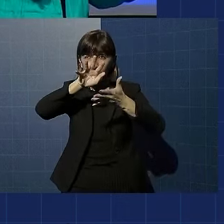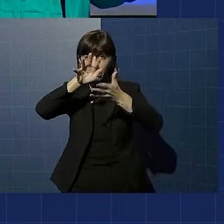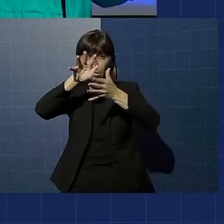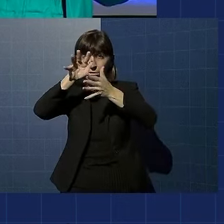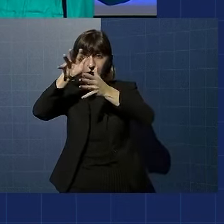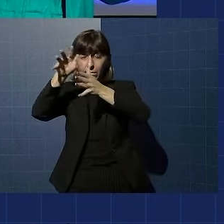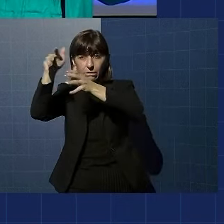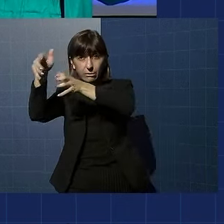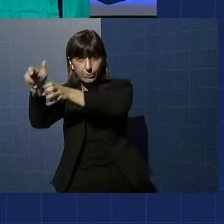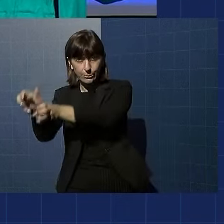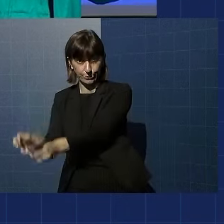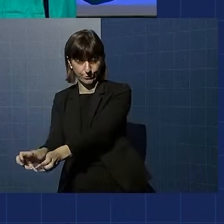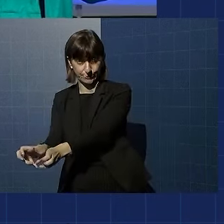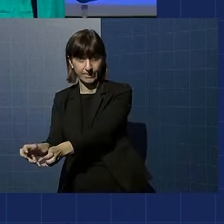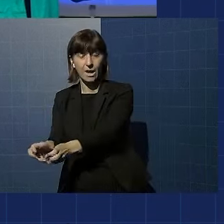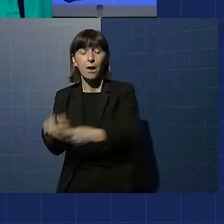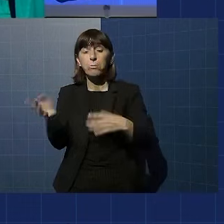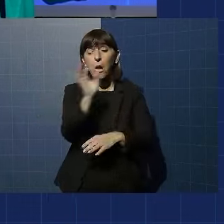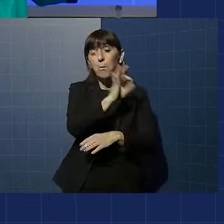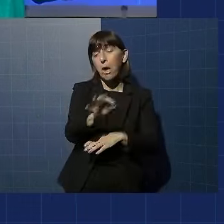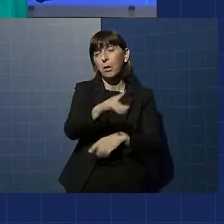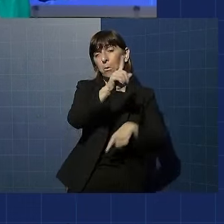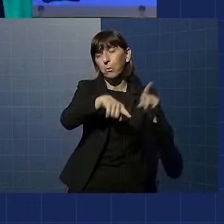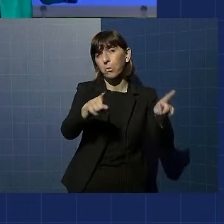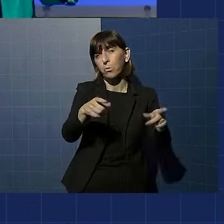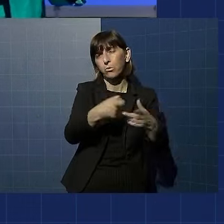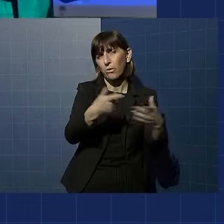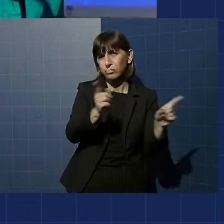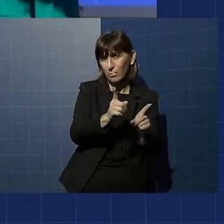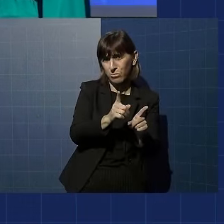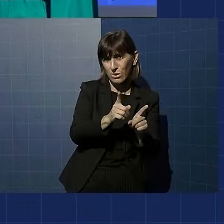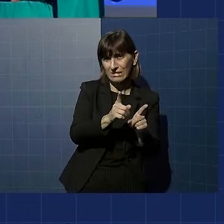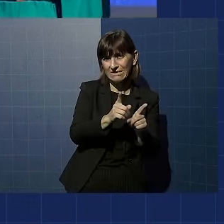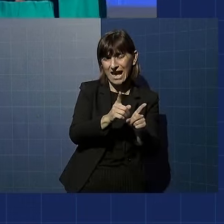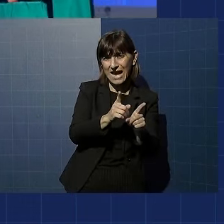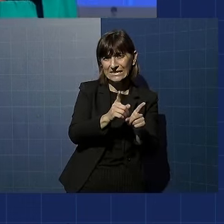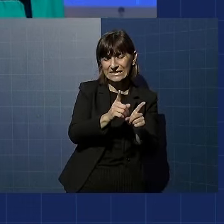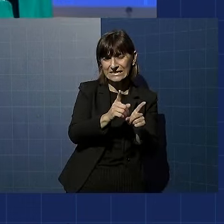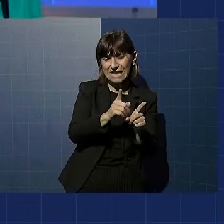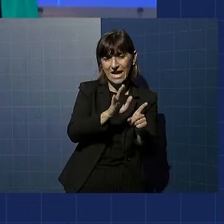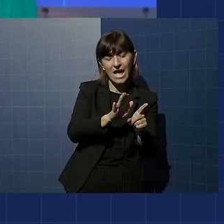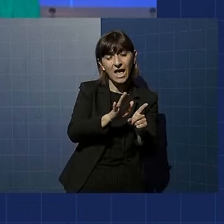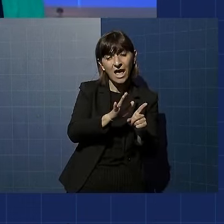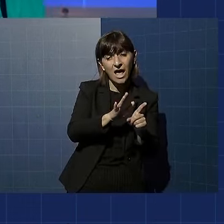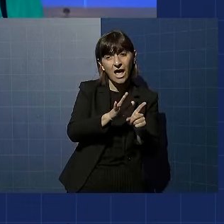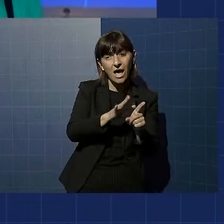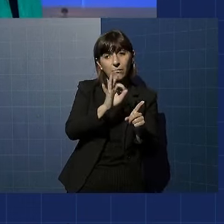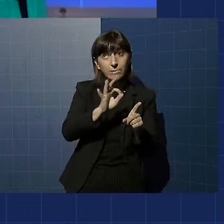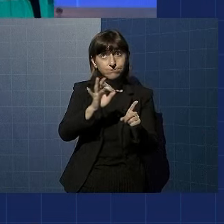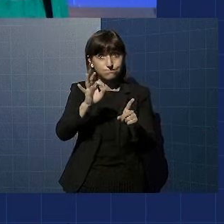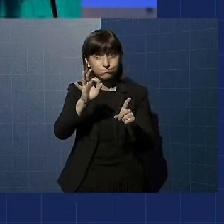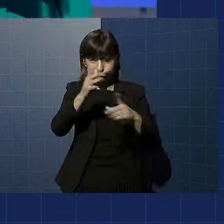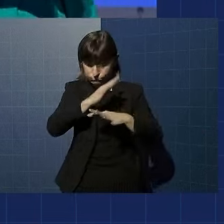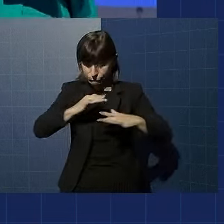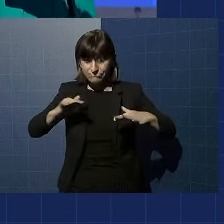they become exponentially important as the astronaut spends longer time in space. So there's always this